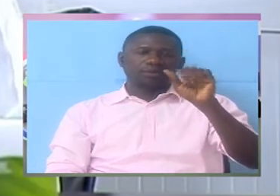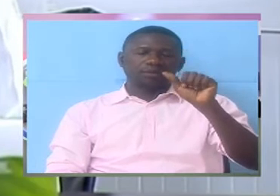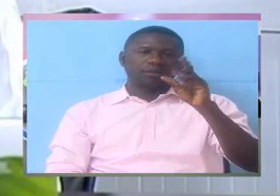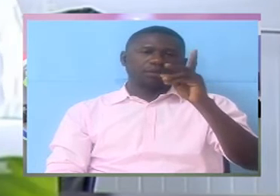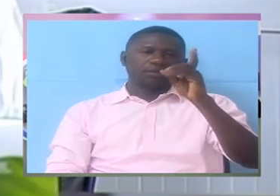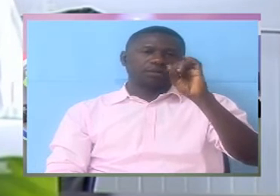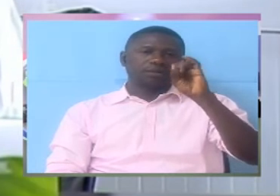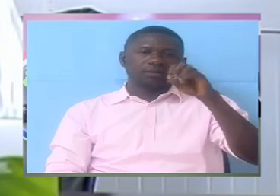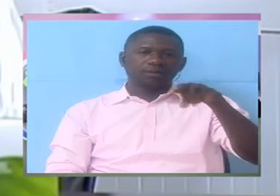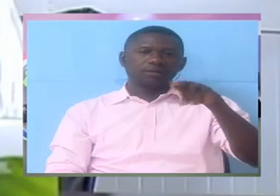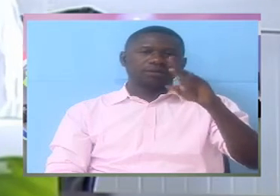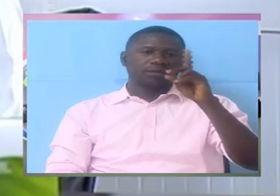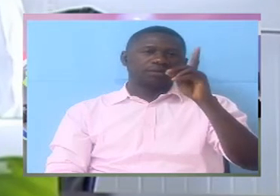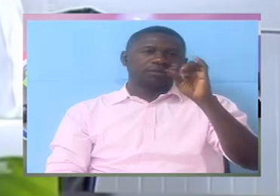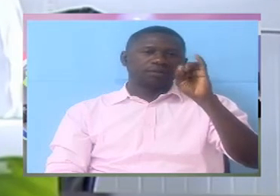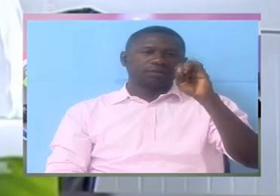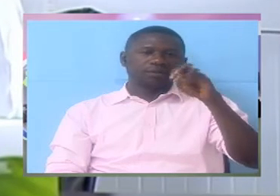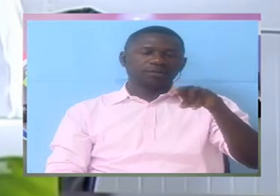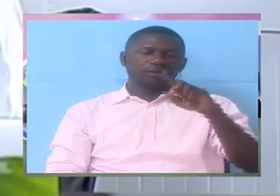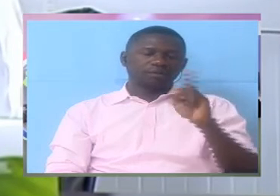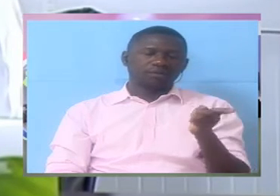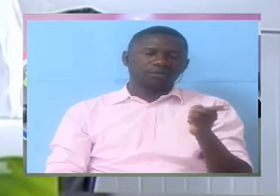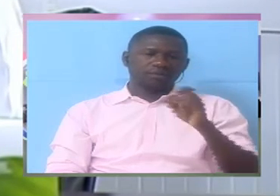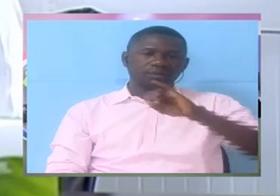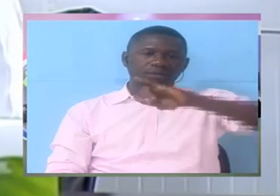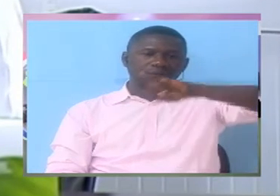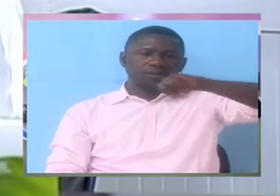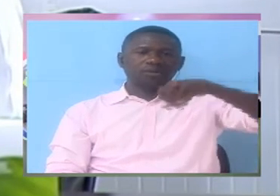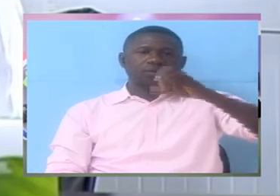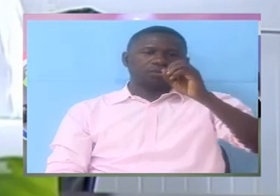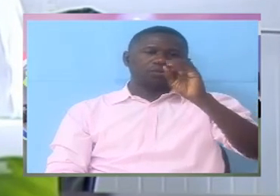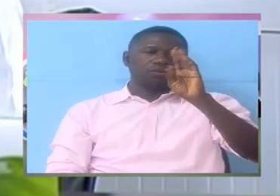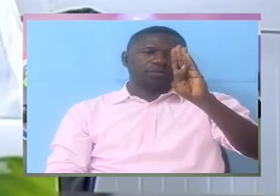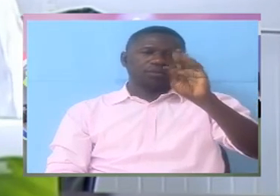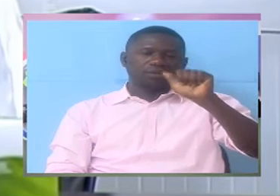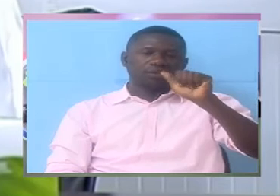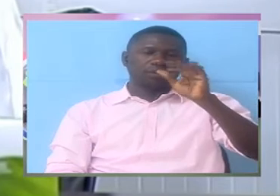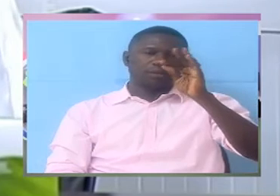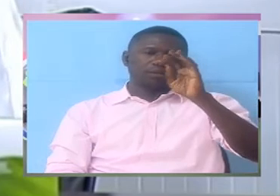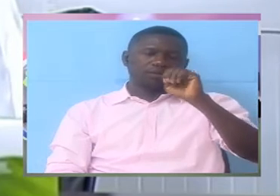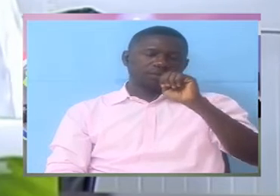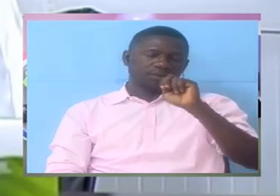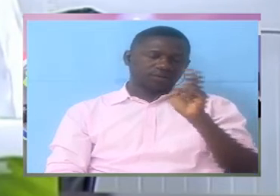who? And yourself? Yeah, and myself, yeah. Nidhi. I was there, I was on the ground.